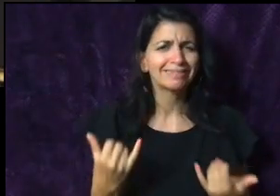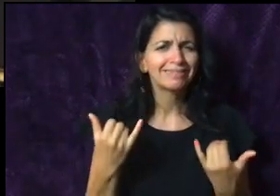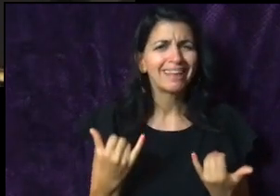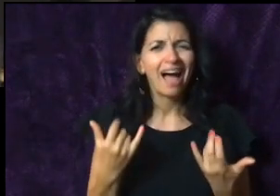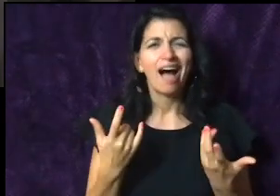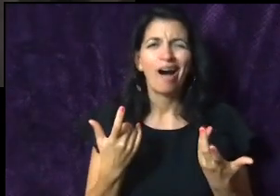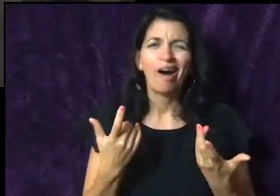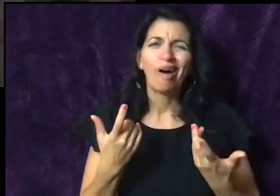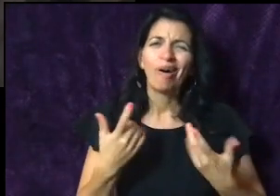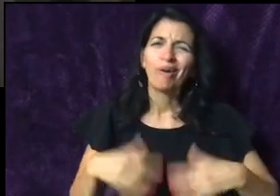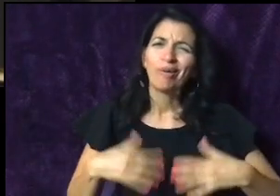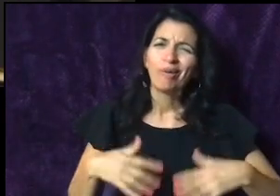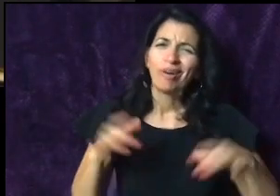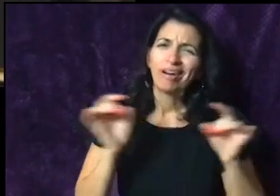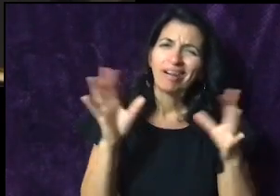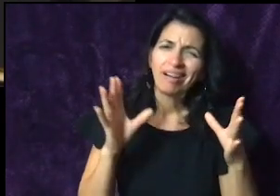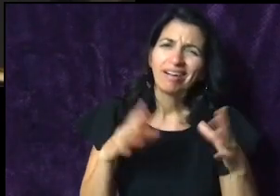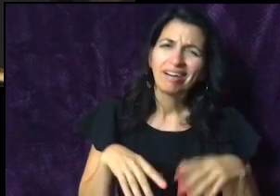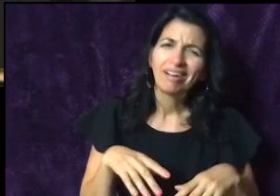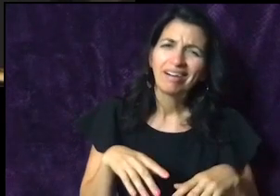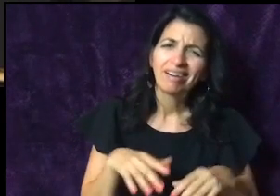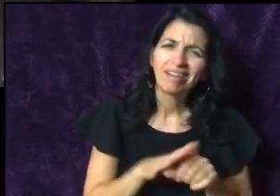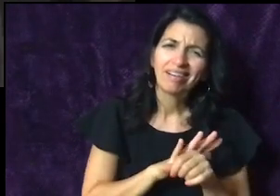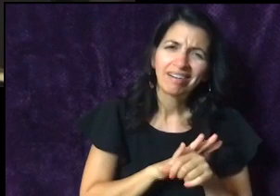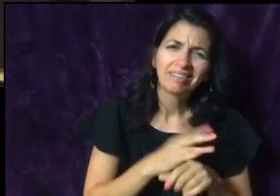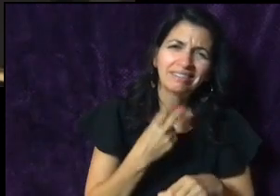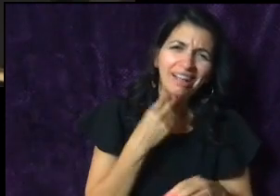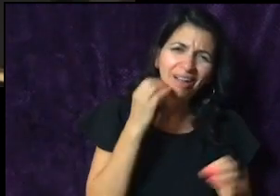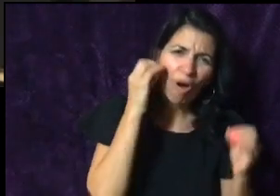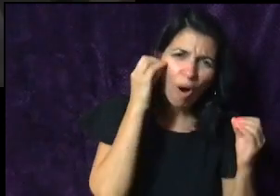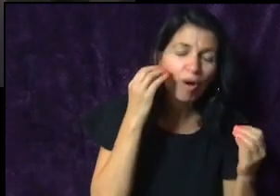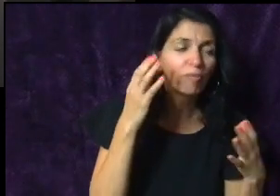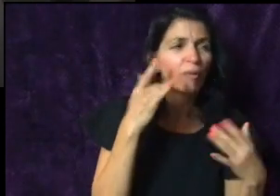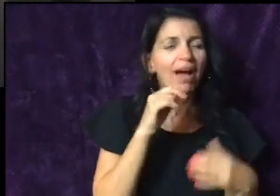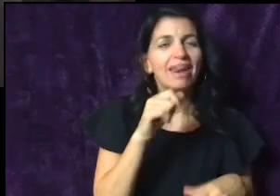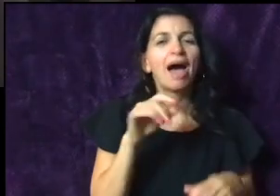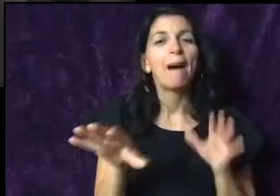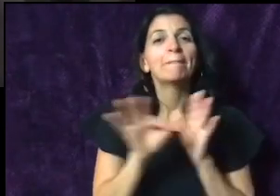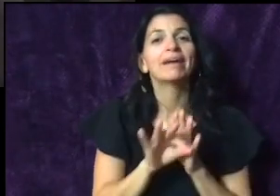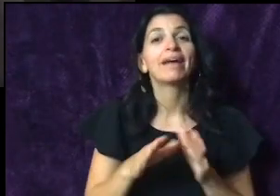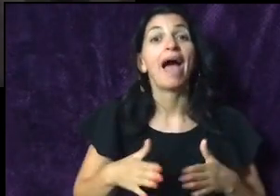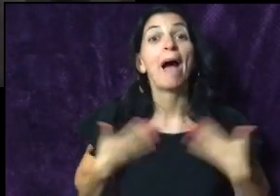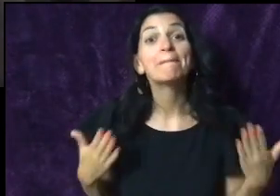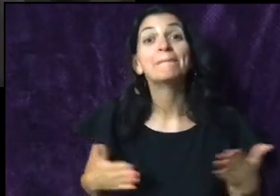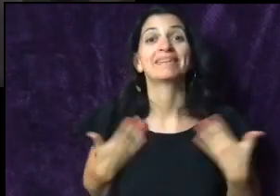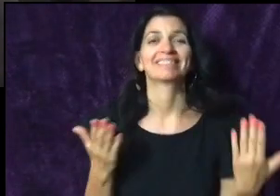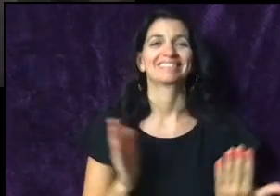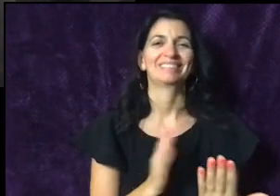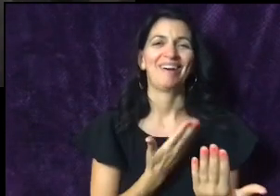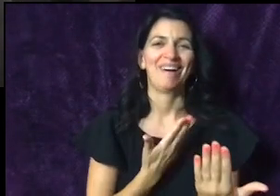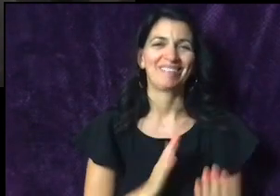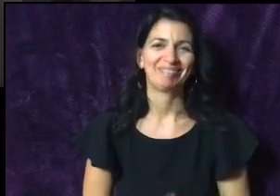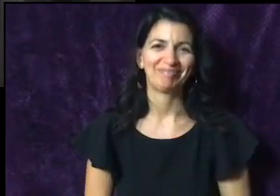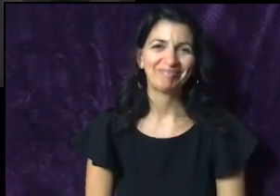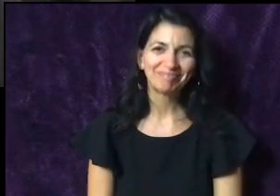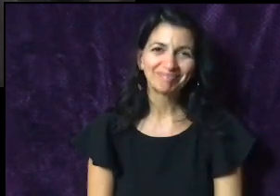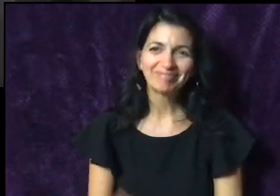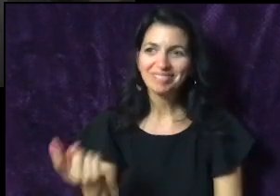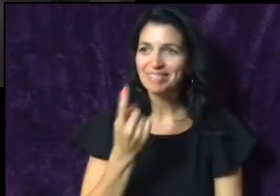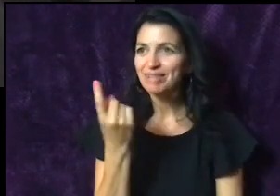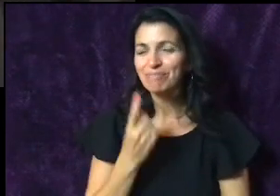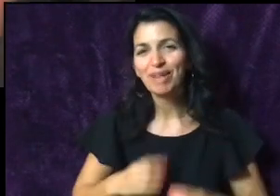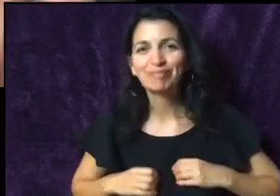of the times we're in, is why not make a melody, challenge yourself to make a happy melody, because your happiness and making music that is happy for